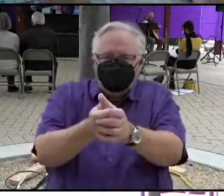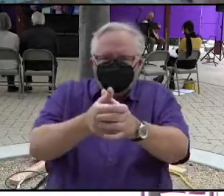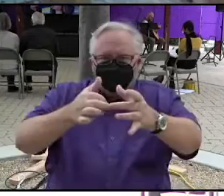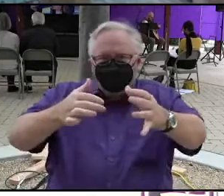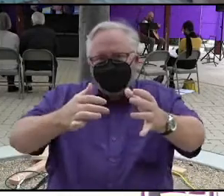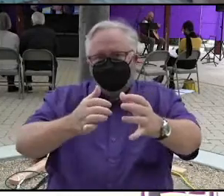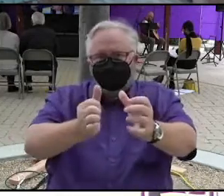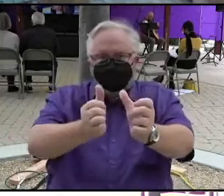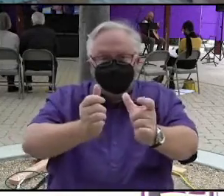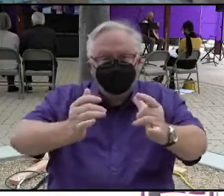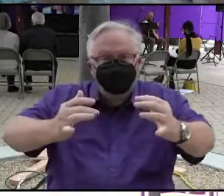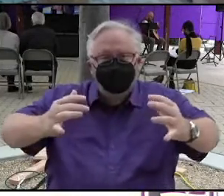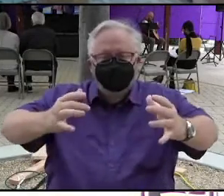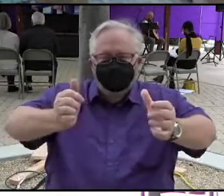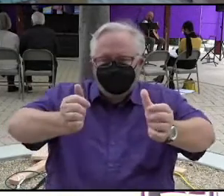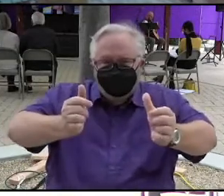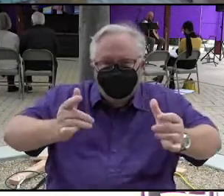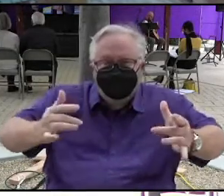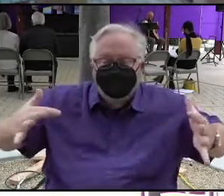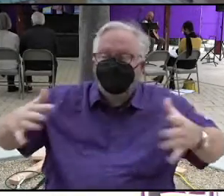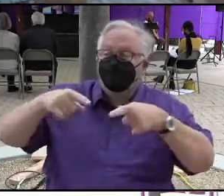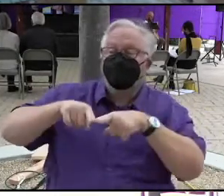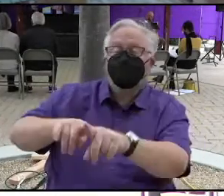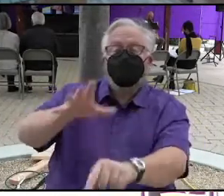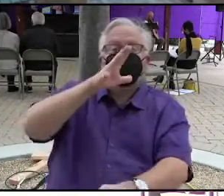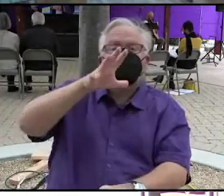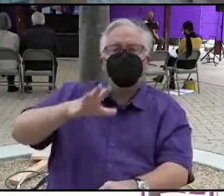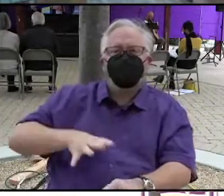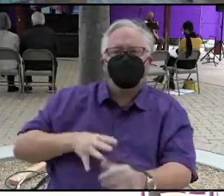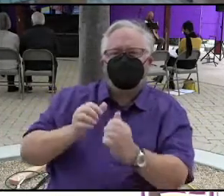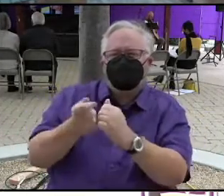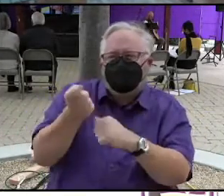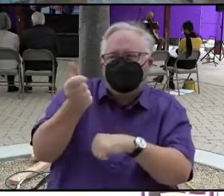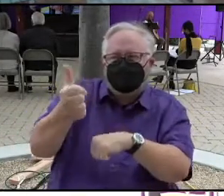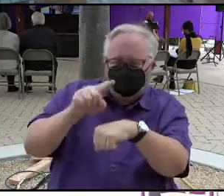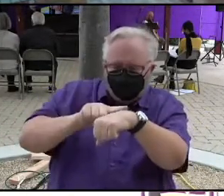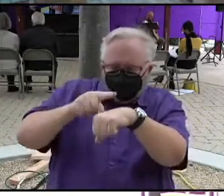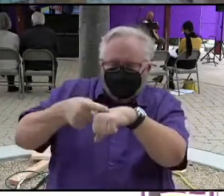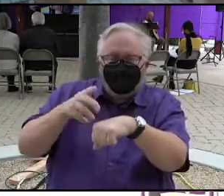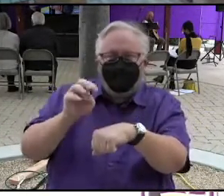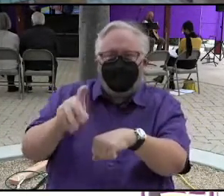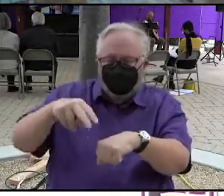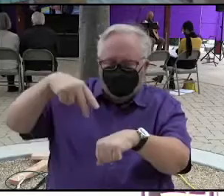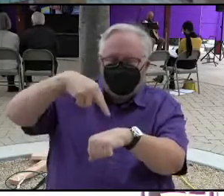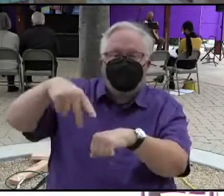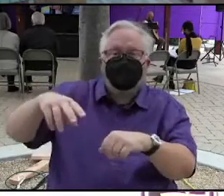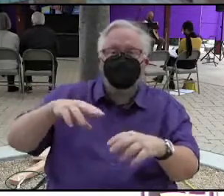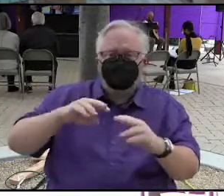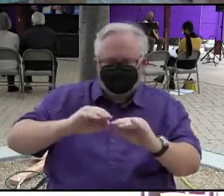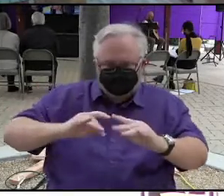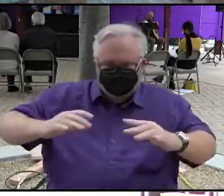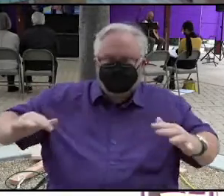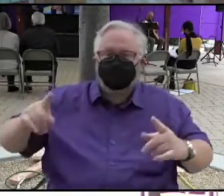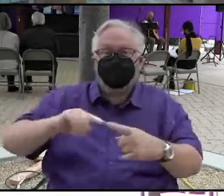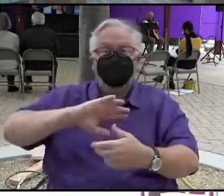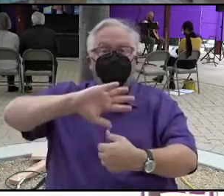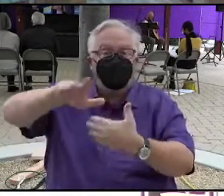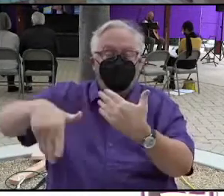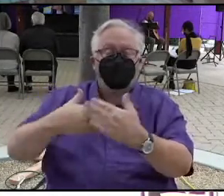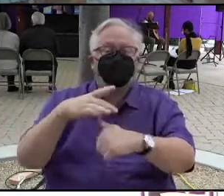and as she danced her thanks from the dab of mud on Turtle's back until the whole earth was